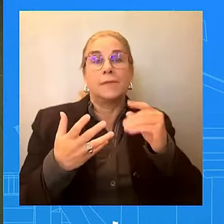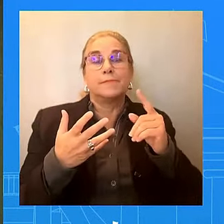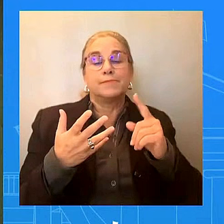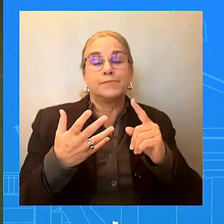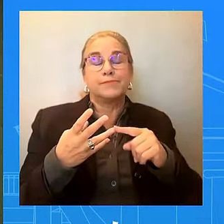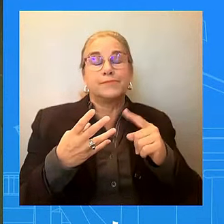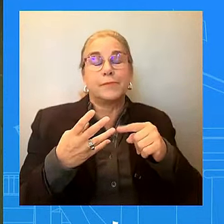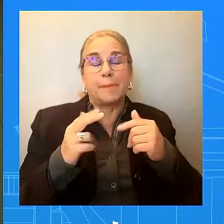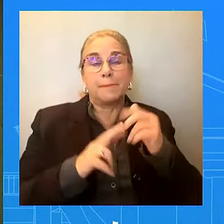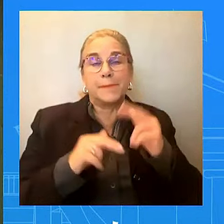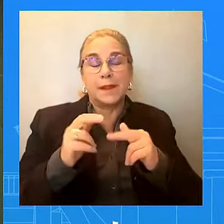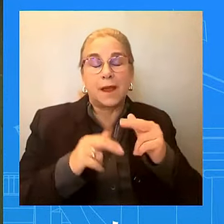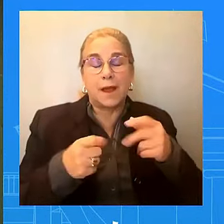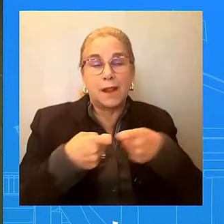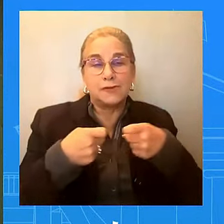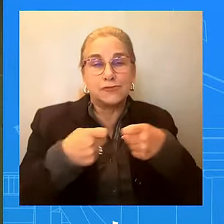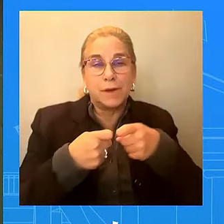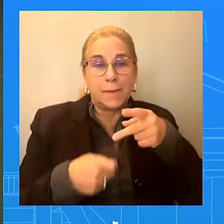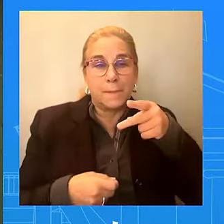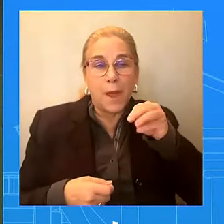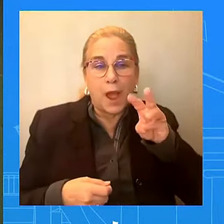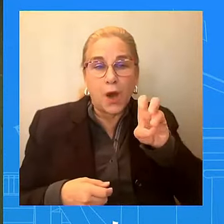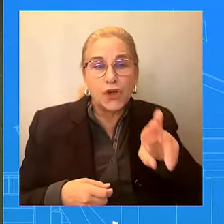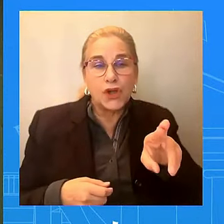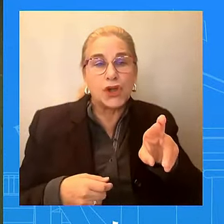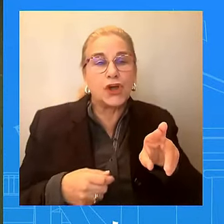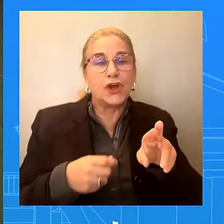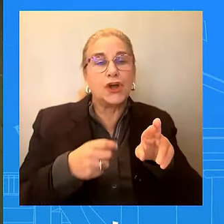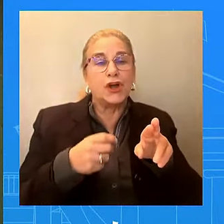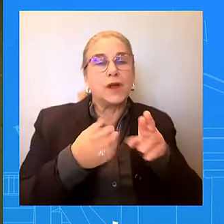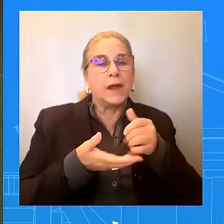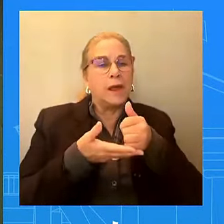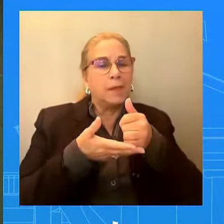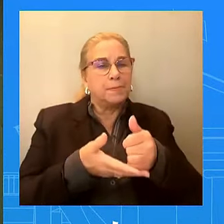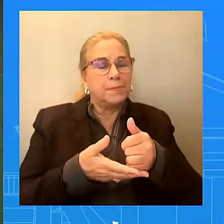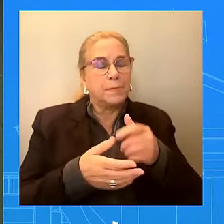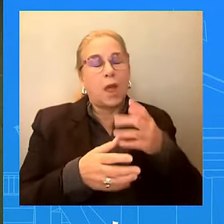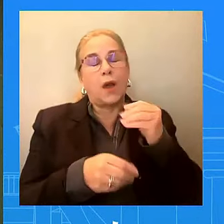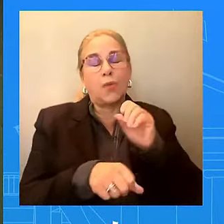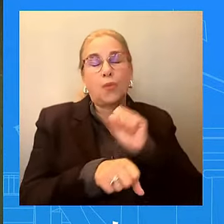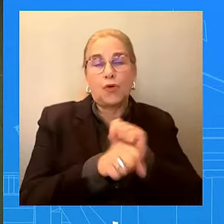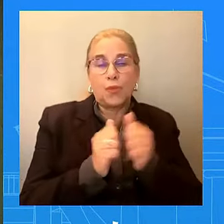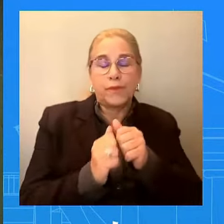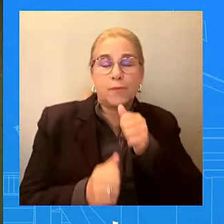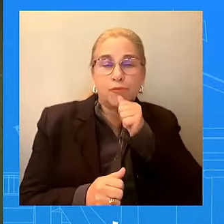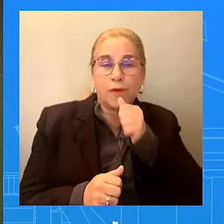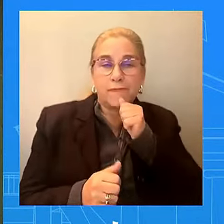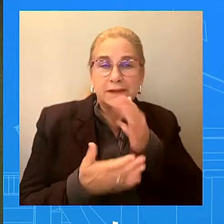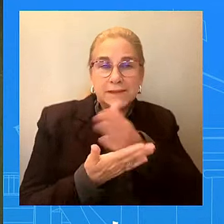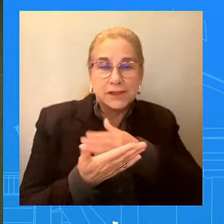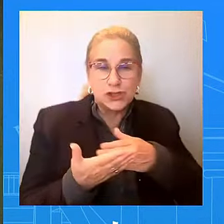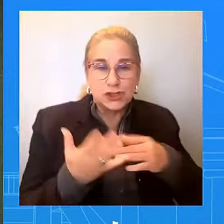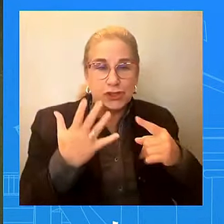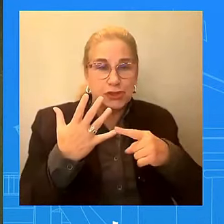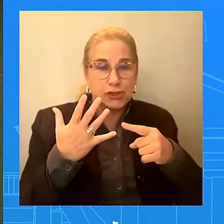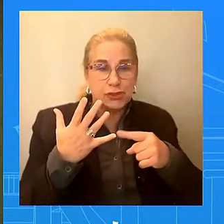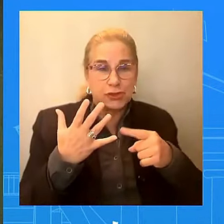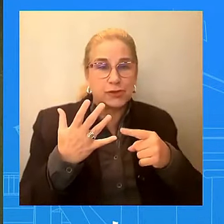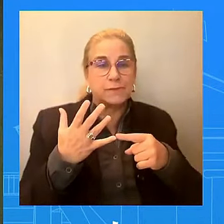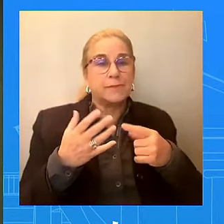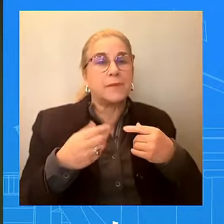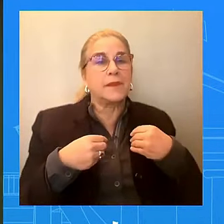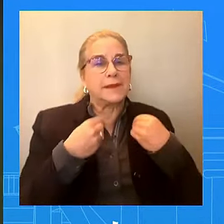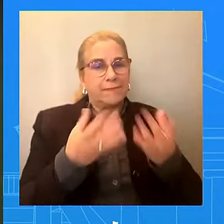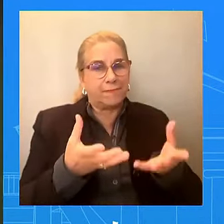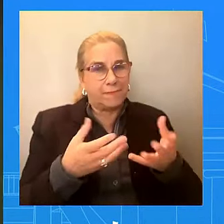with the private sector. We have the ability to deliver power immediately, but for the long term,